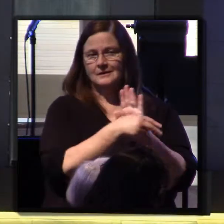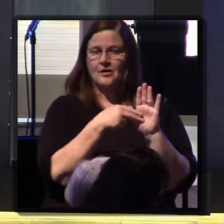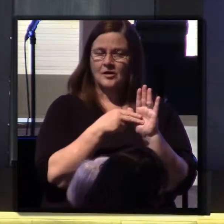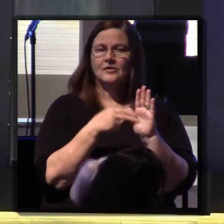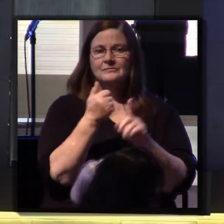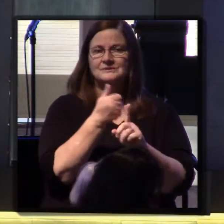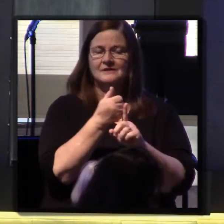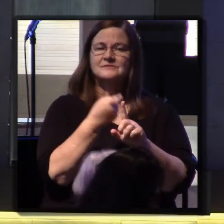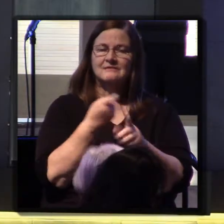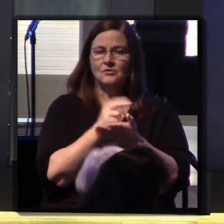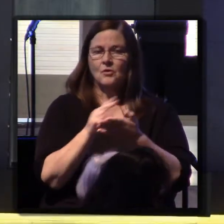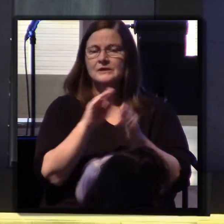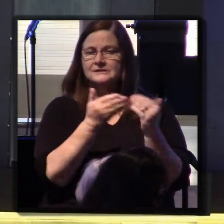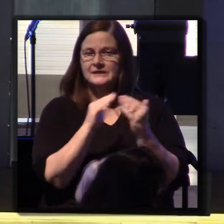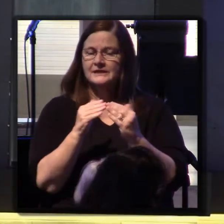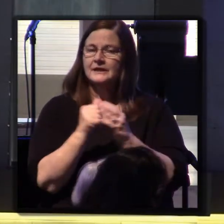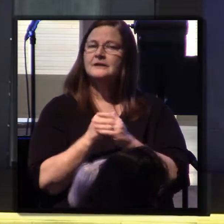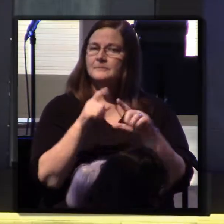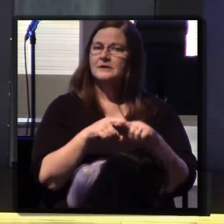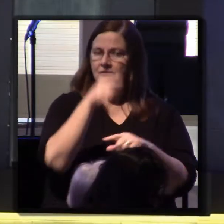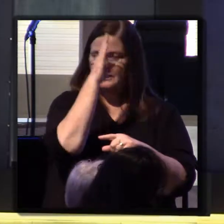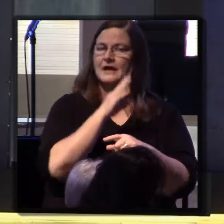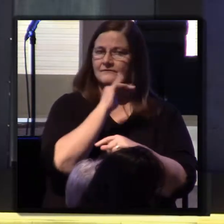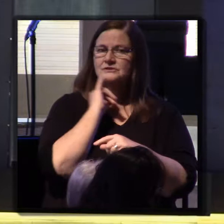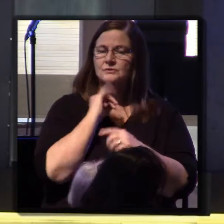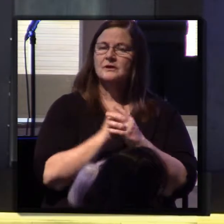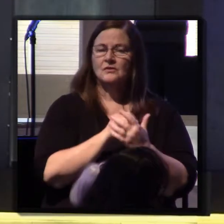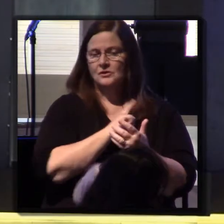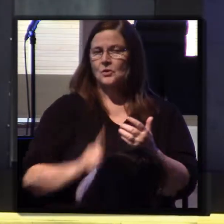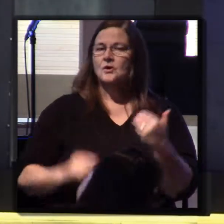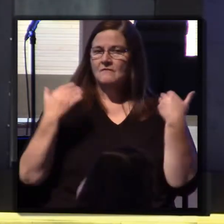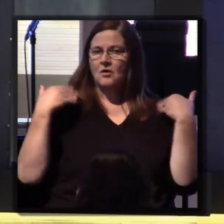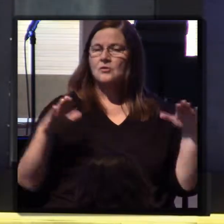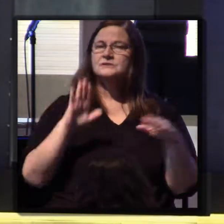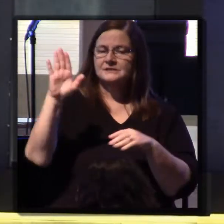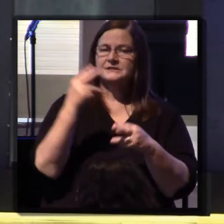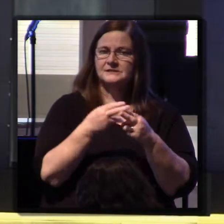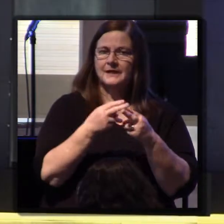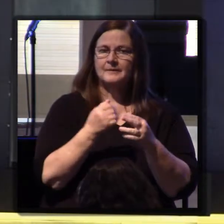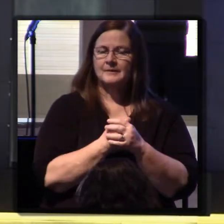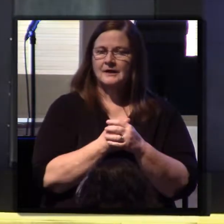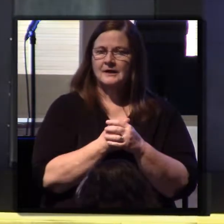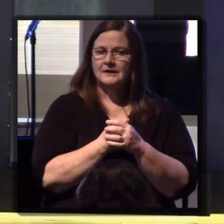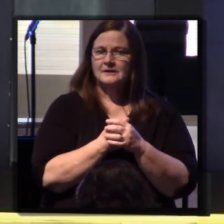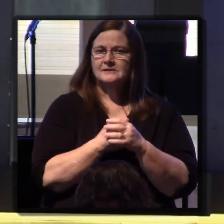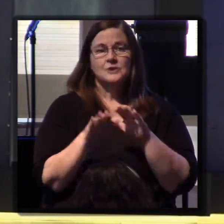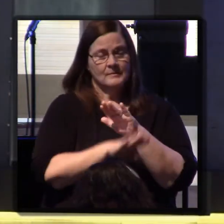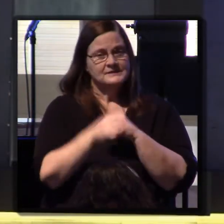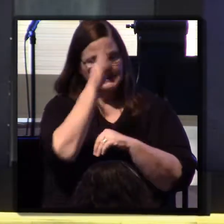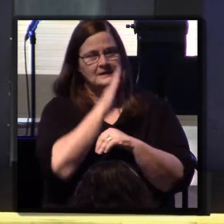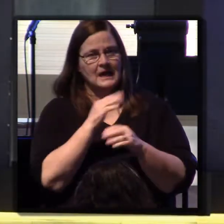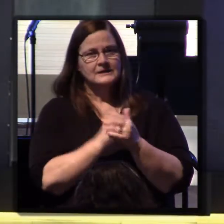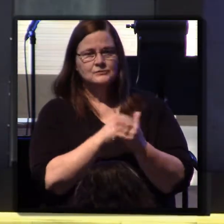or in righteousness. For they call themselves after the holy city," meaning Jerusalem, "and lean on the God of Israel, the Lord of hosts is